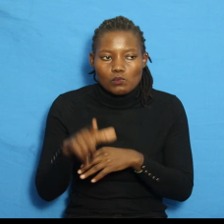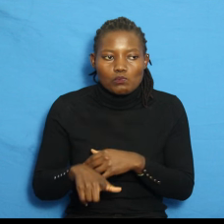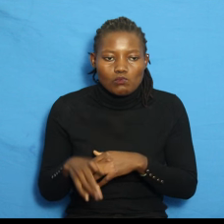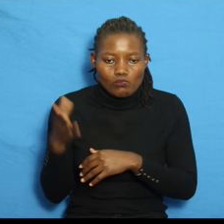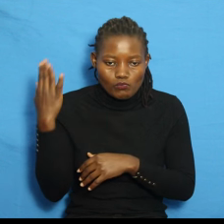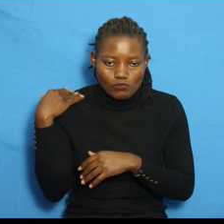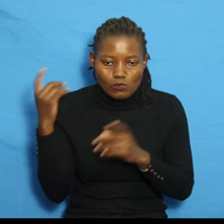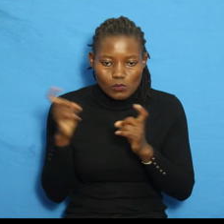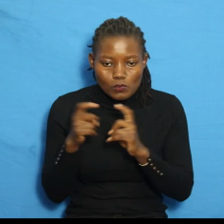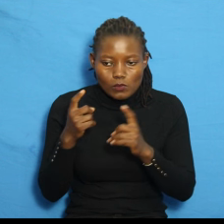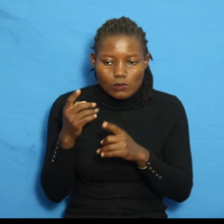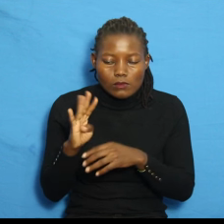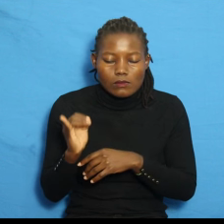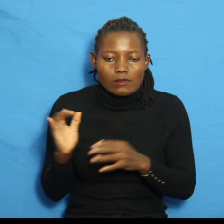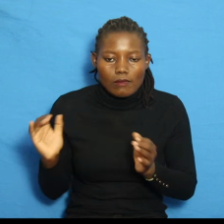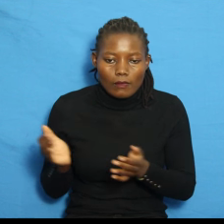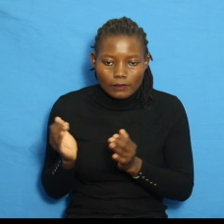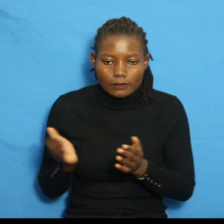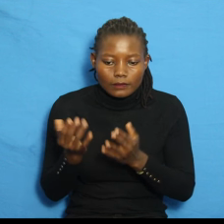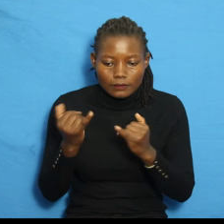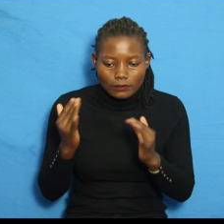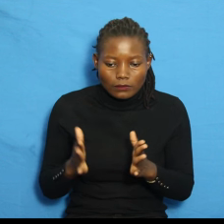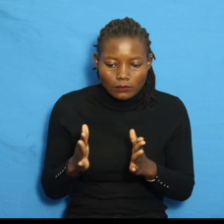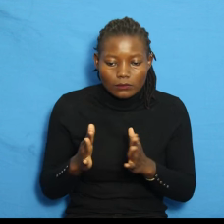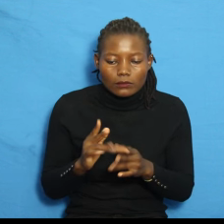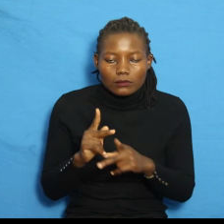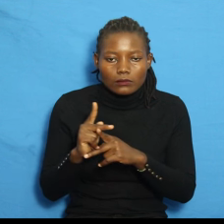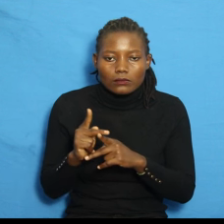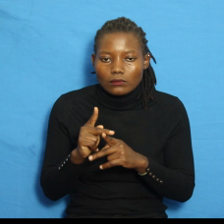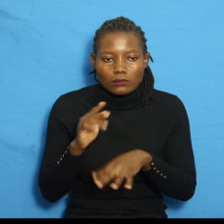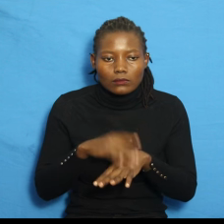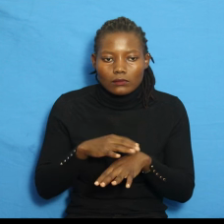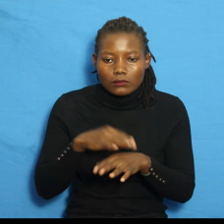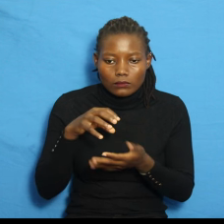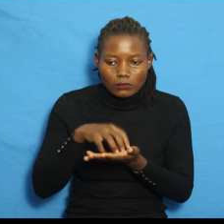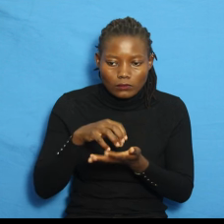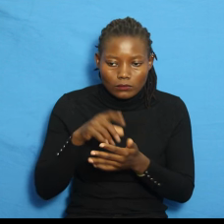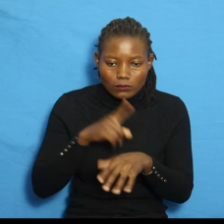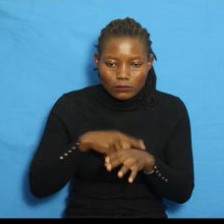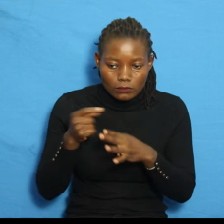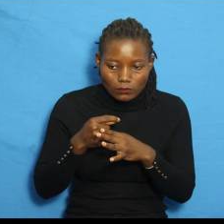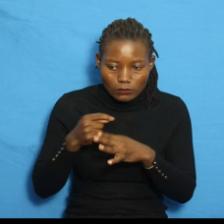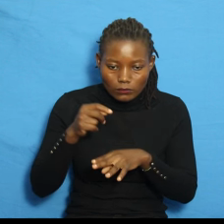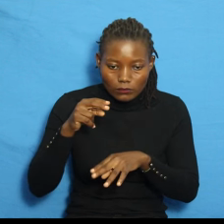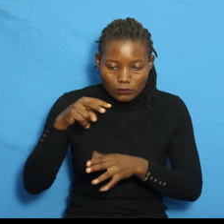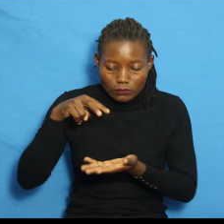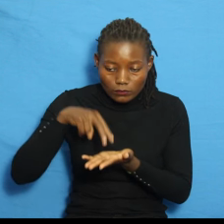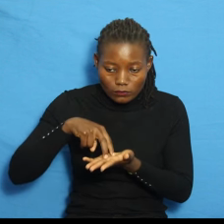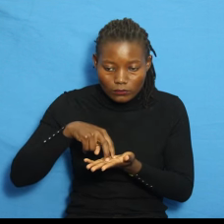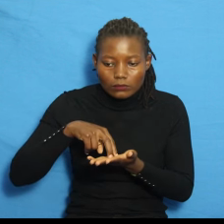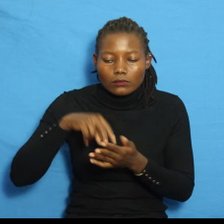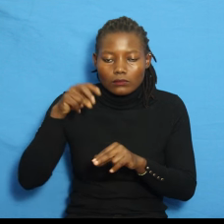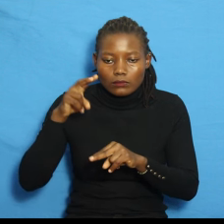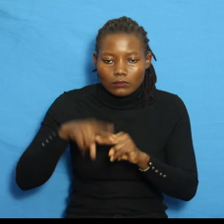to prevent lower back pain by encouraging the athlete to maintain good posture